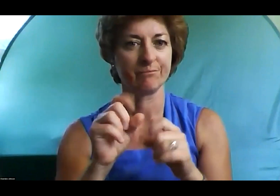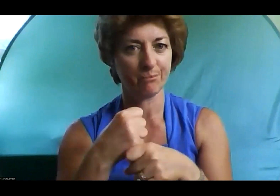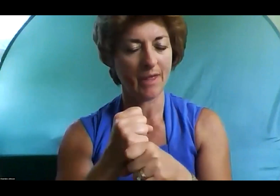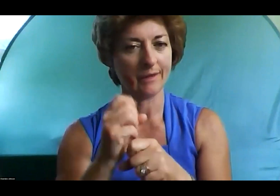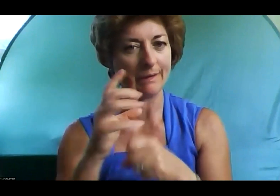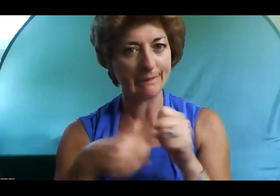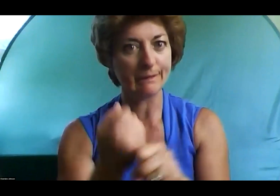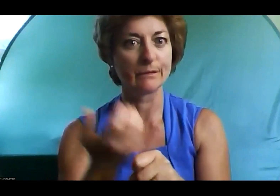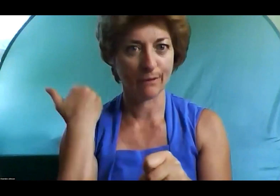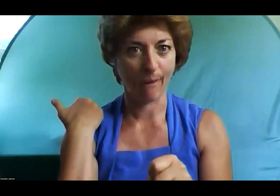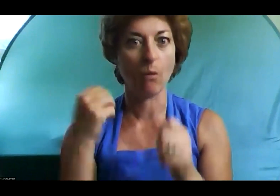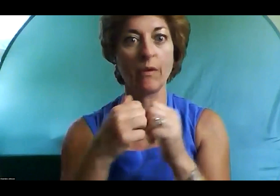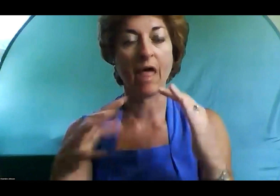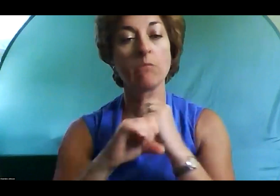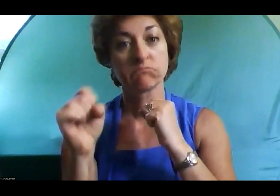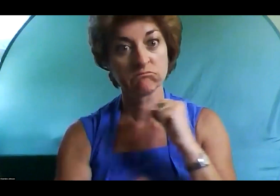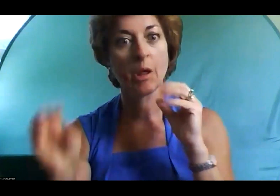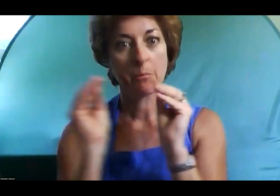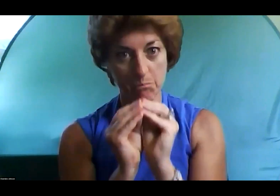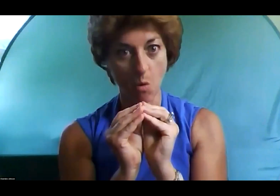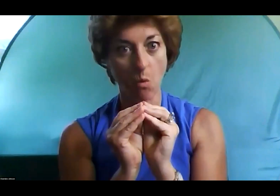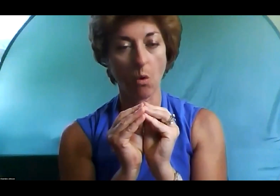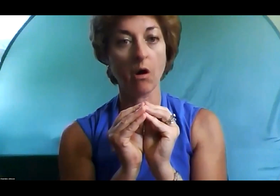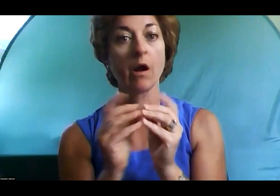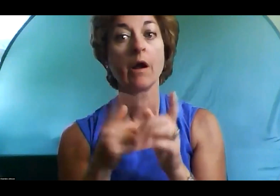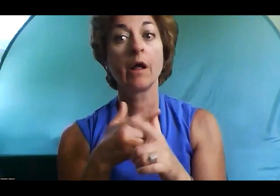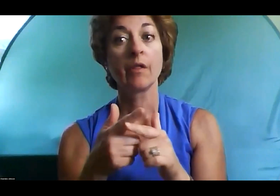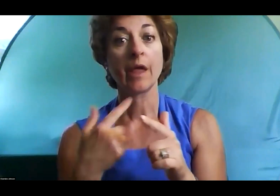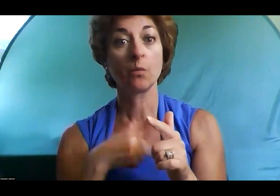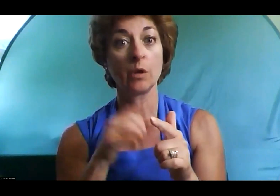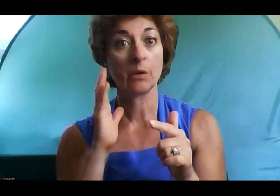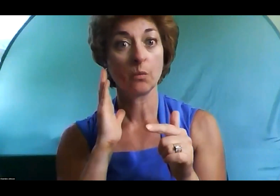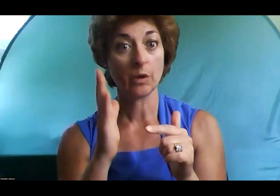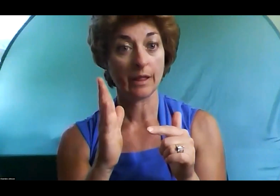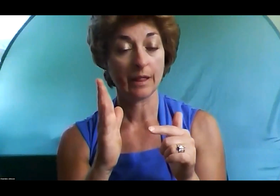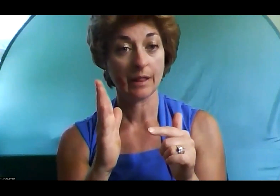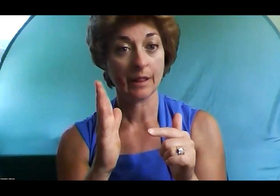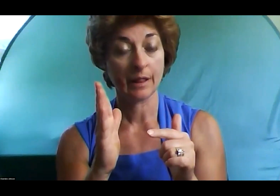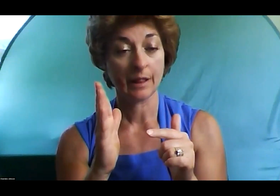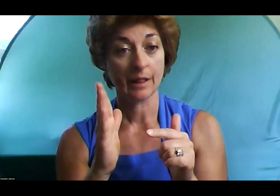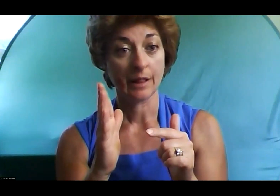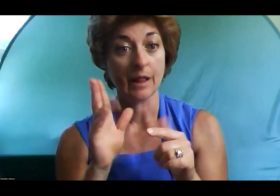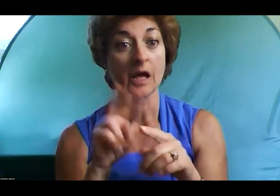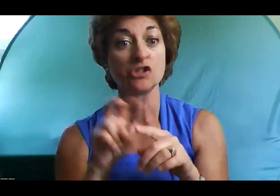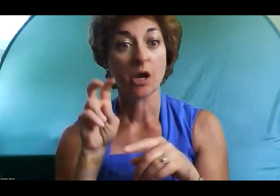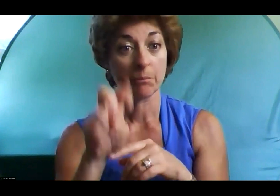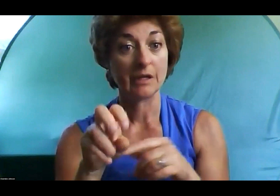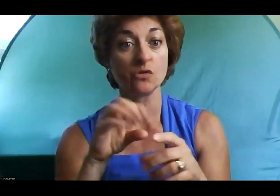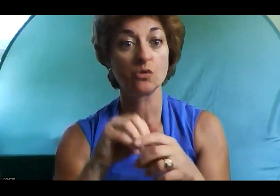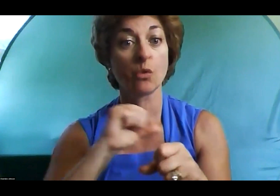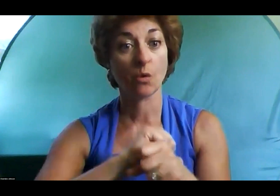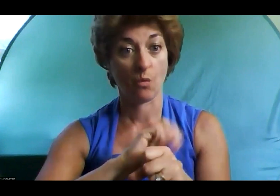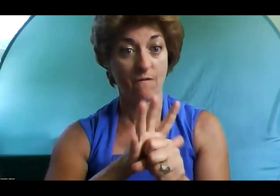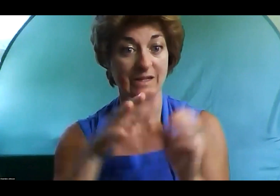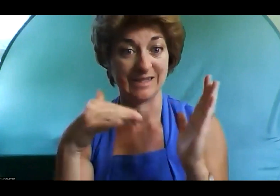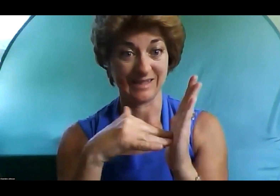without further ado, we will move into the COVID study